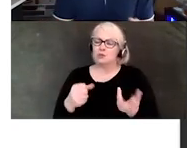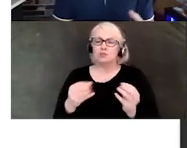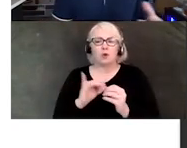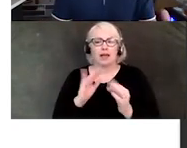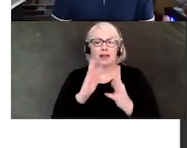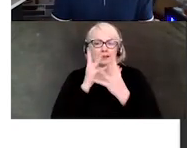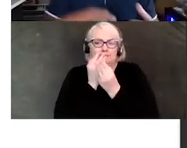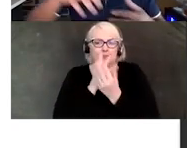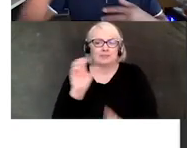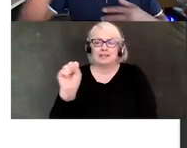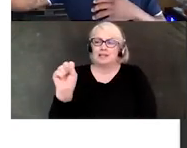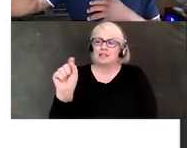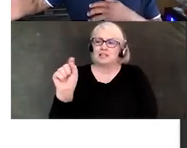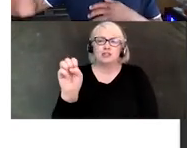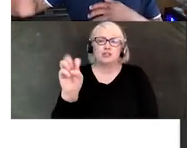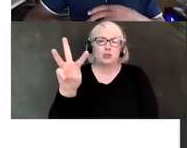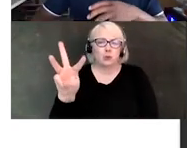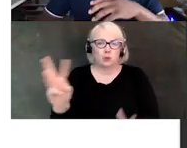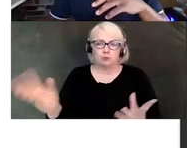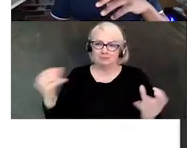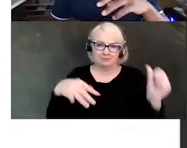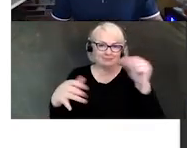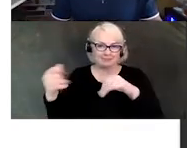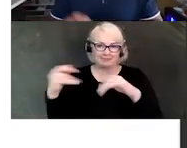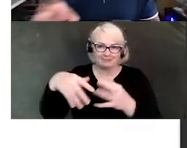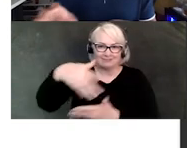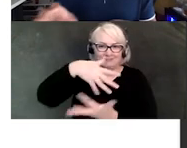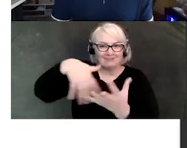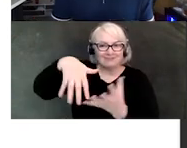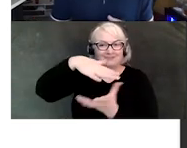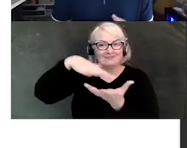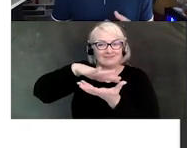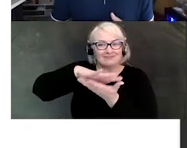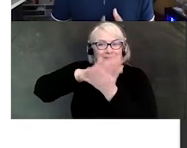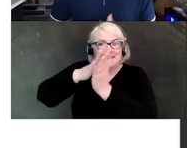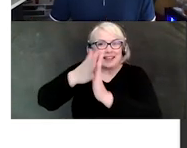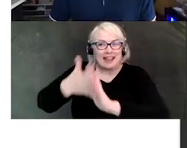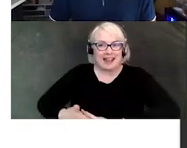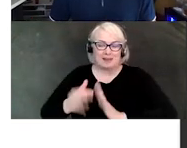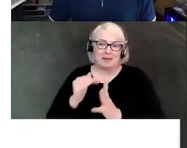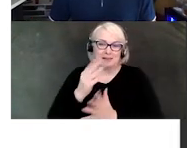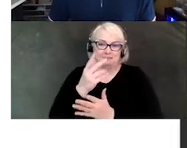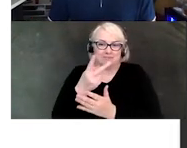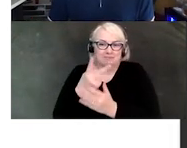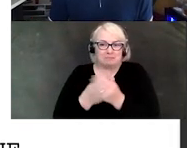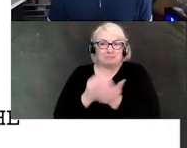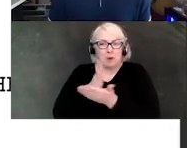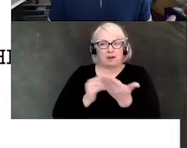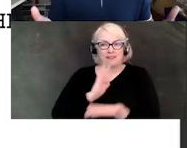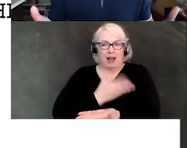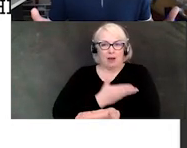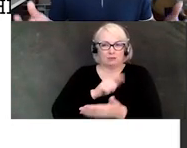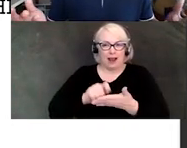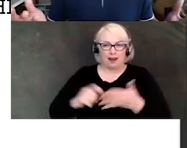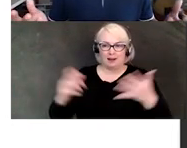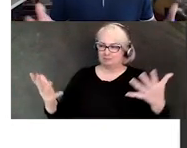stew of both of our ideas and both of where our, our, our portions of the script fit together. And yeah, I just, it was, it was